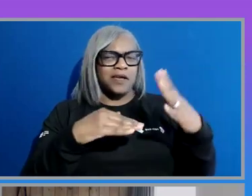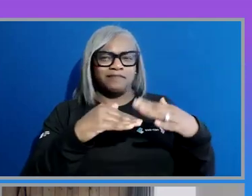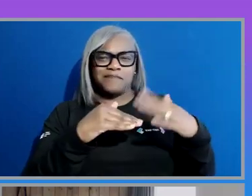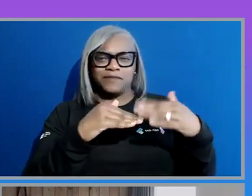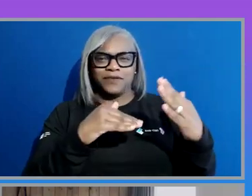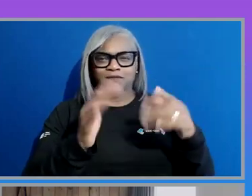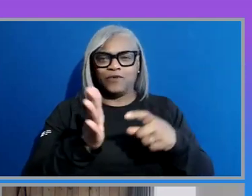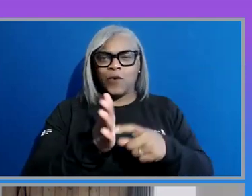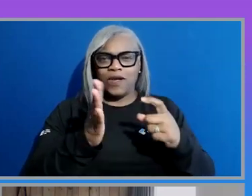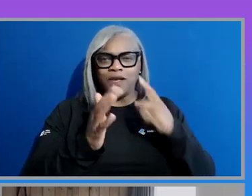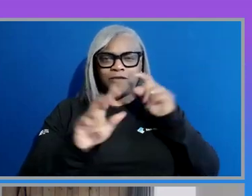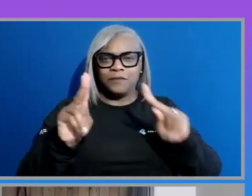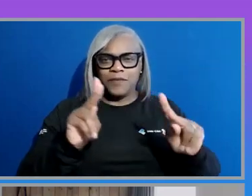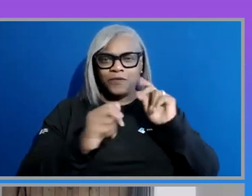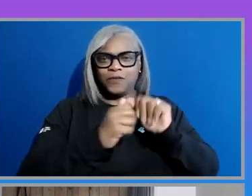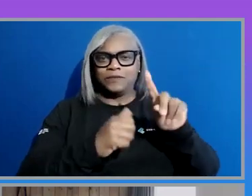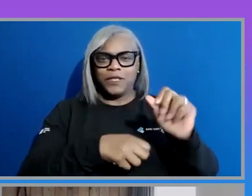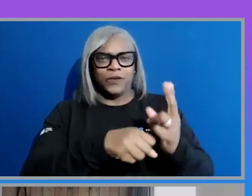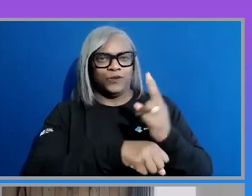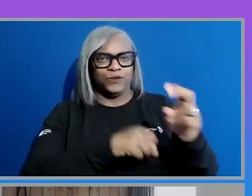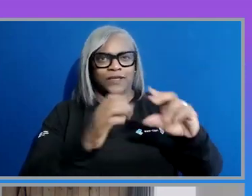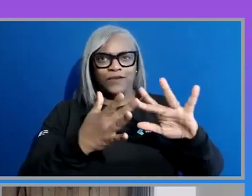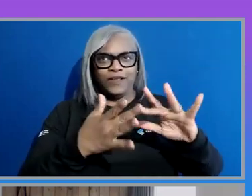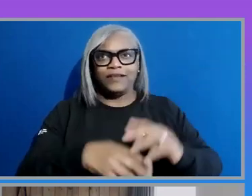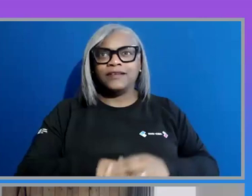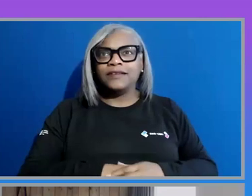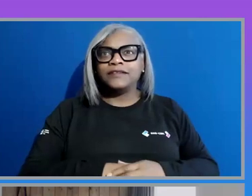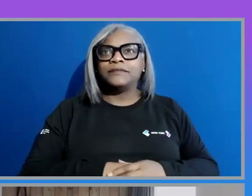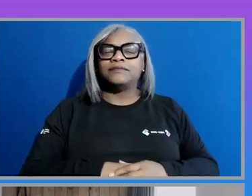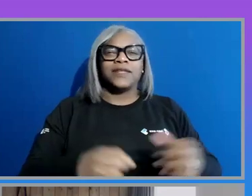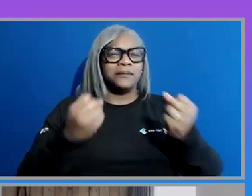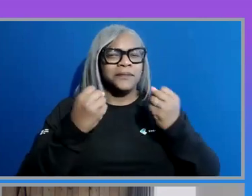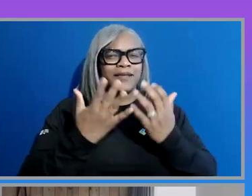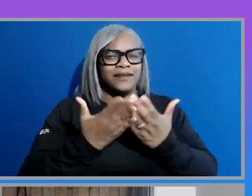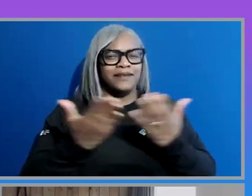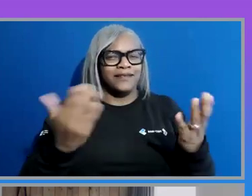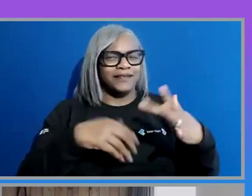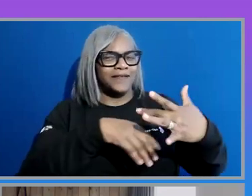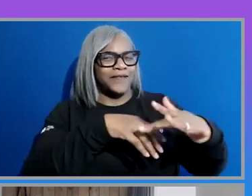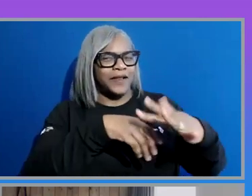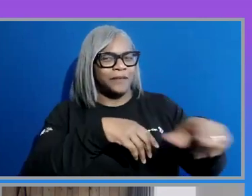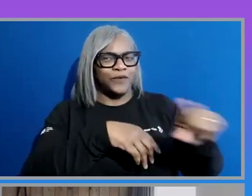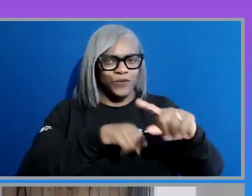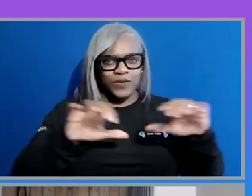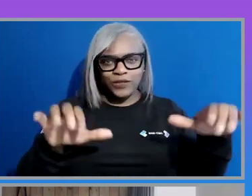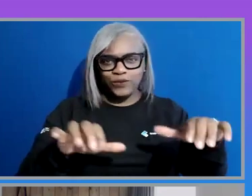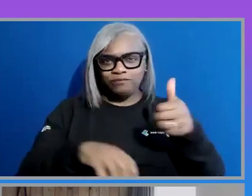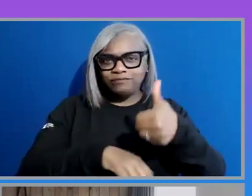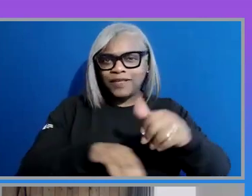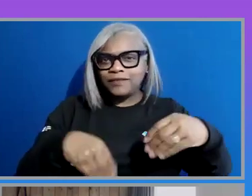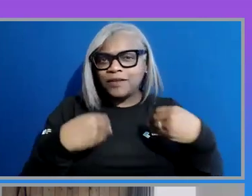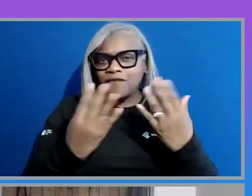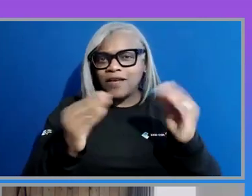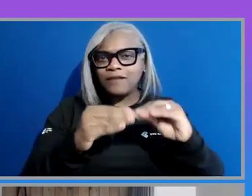with disabilities to use the internet. But there's so much more beyond that that we can do to make sure we're providing